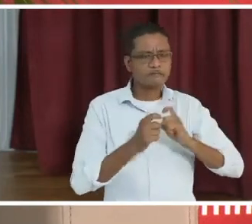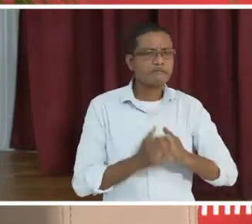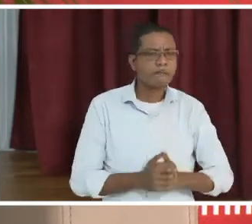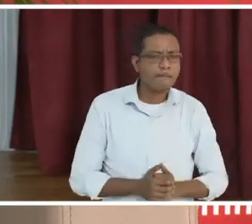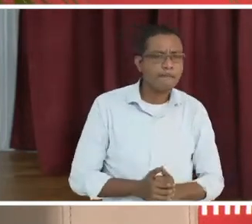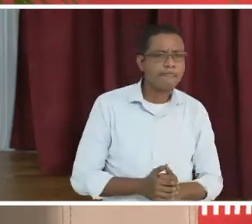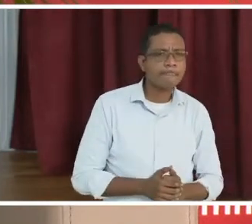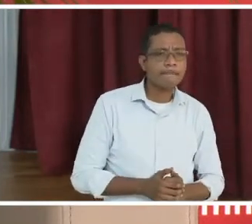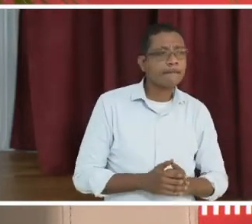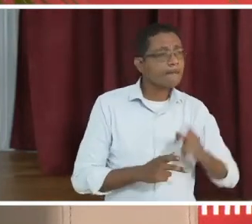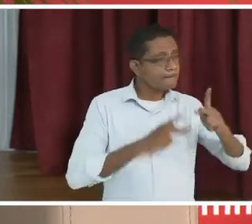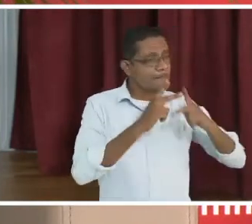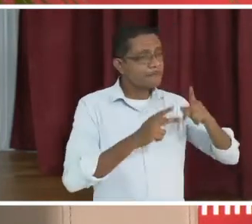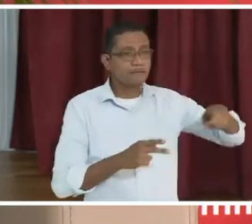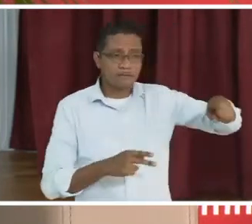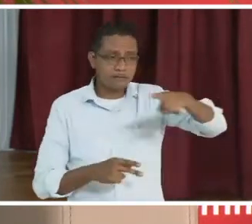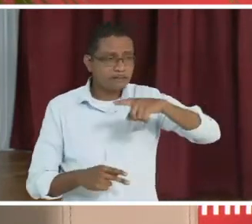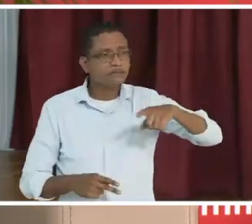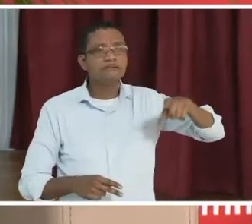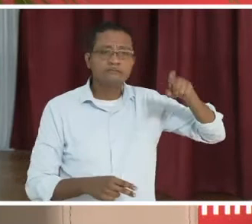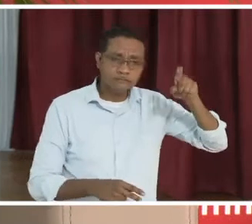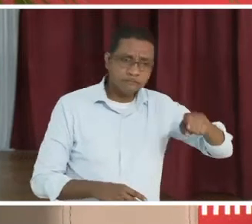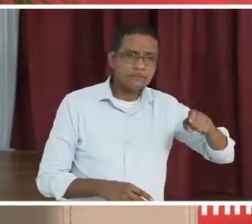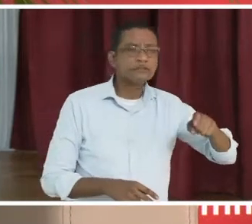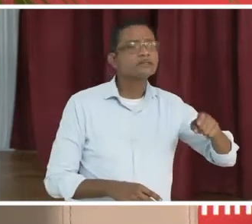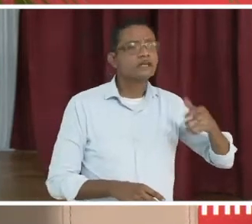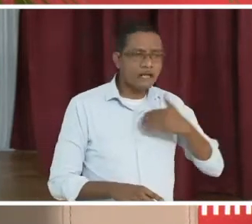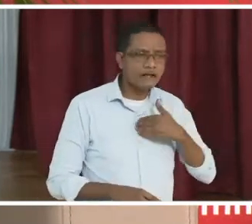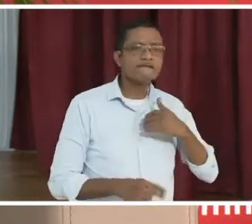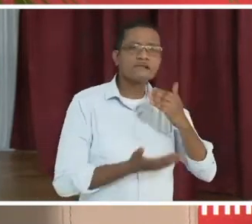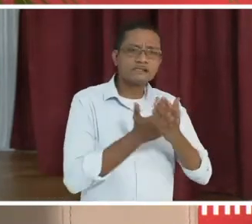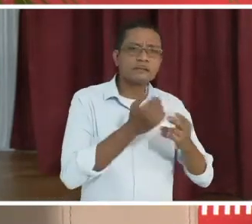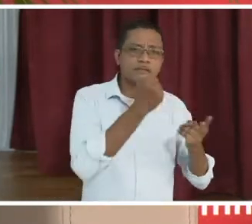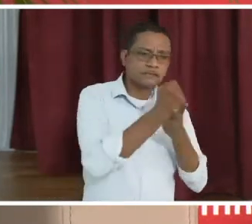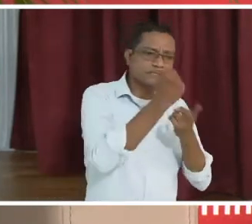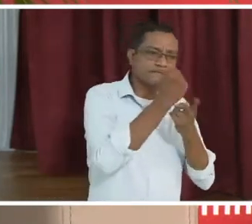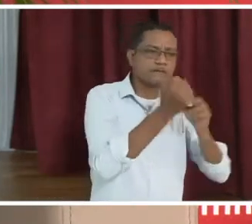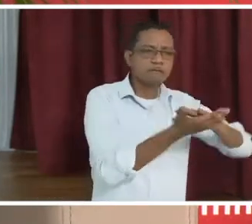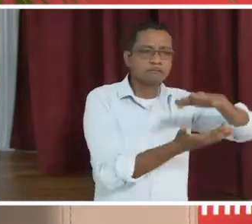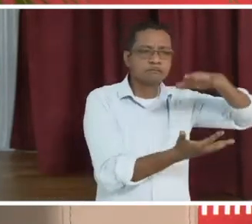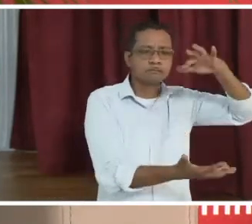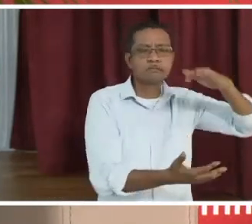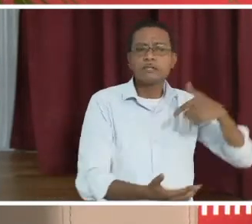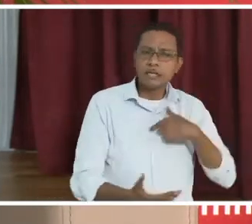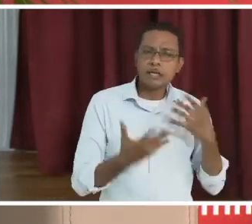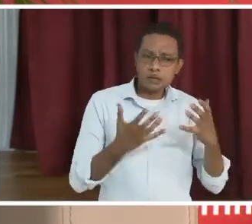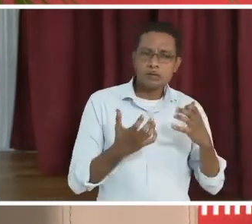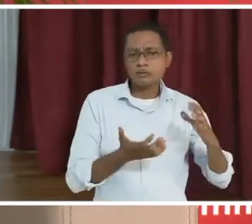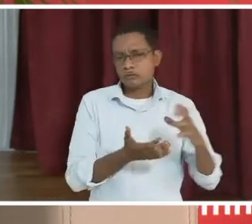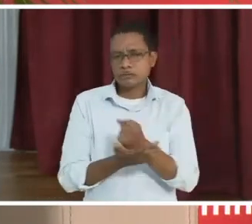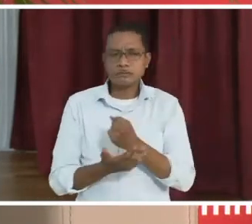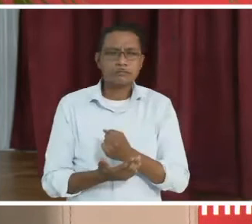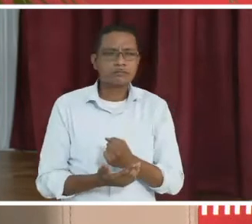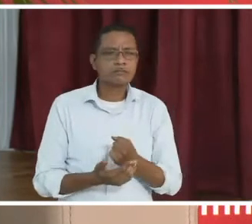individuals are required to still have some level of savings. And I will take the opportunity one time to